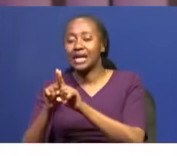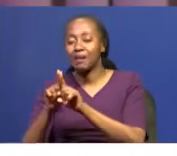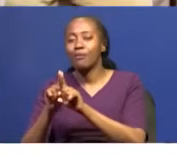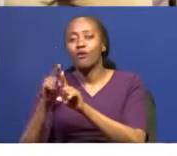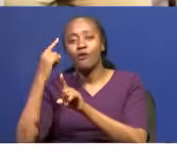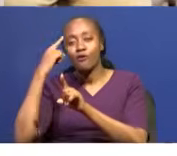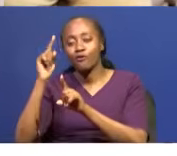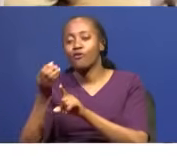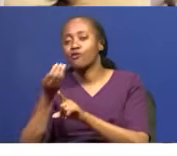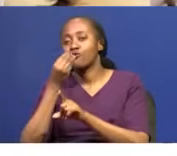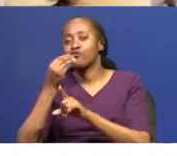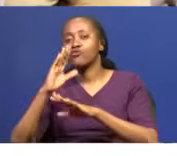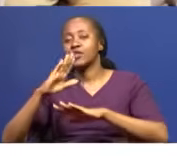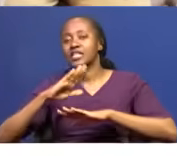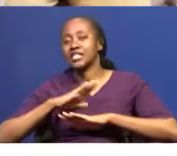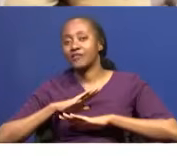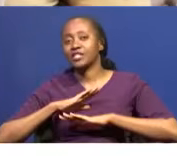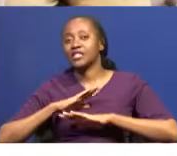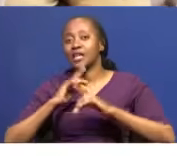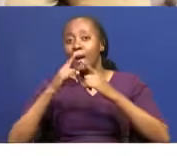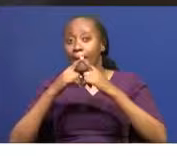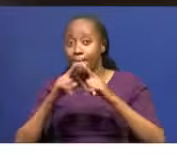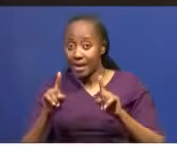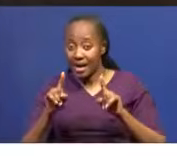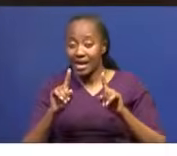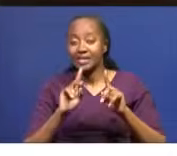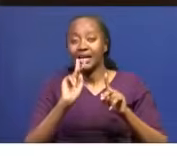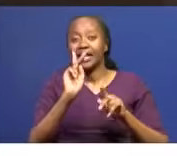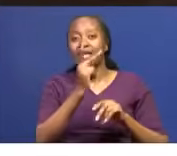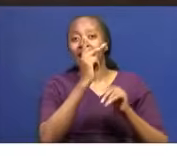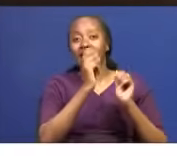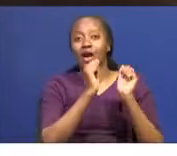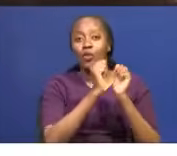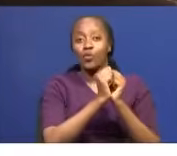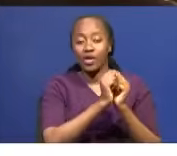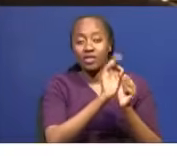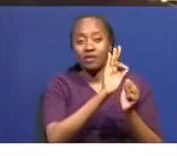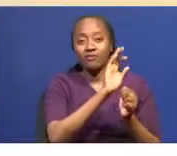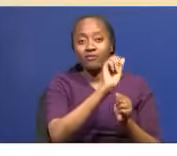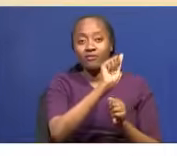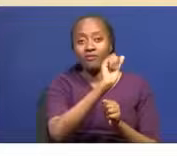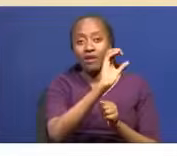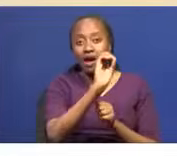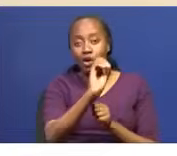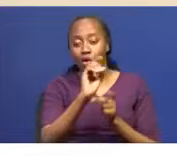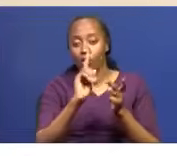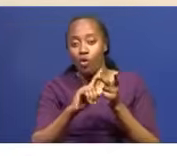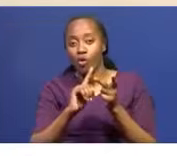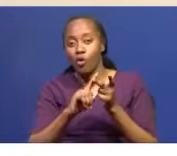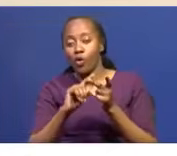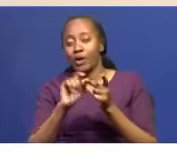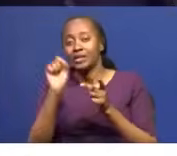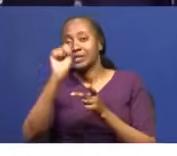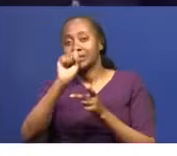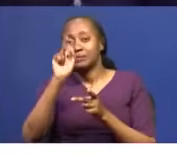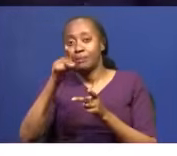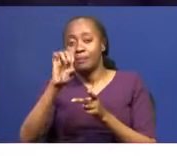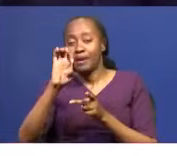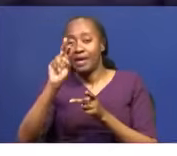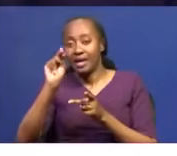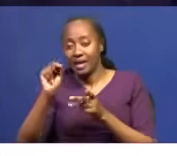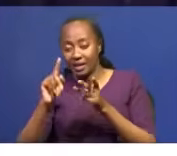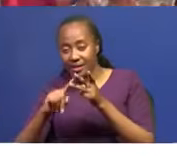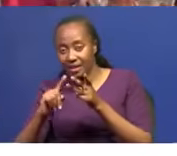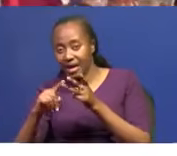self-sufficiency. He said Kenya is collaborating with FAO, Spain, and Tony Blair Institute to advance food security